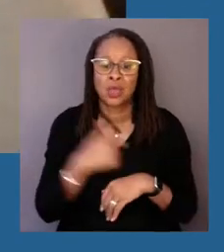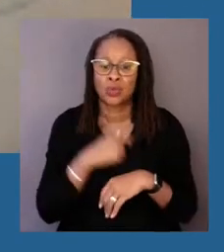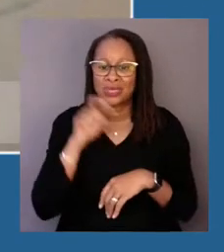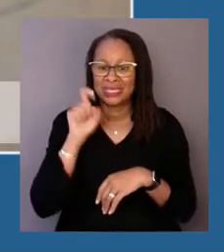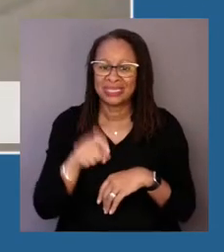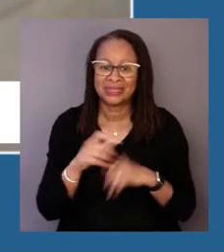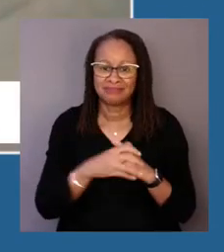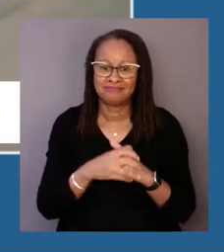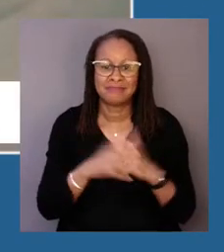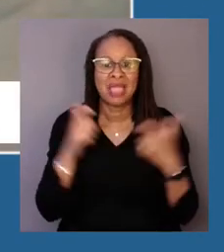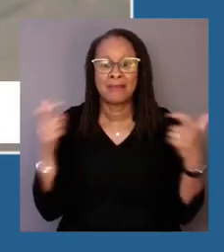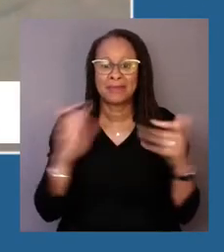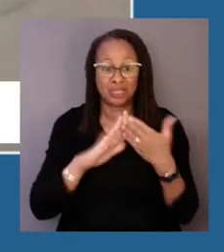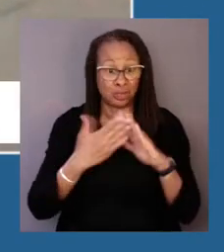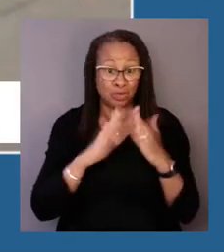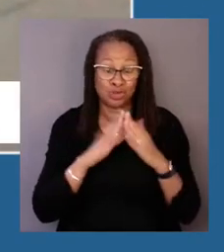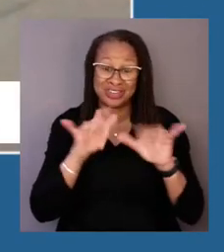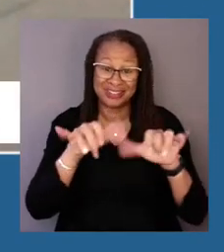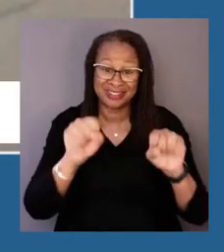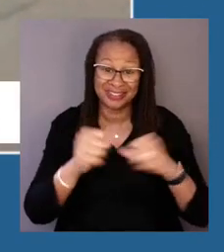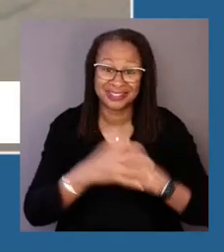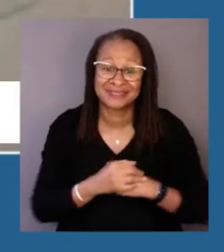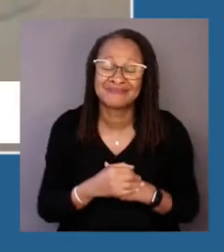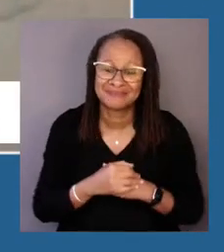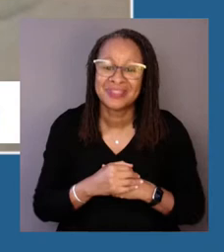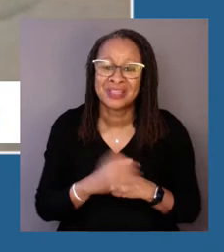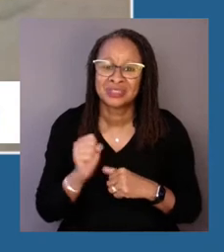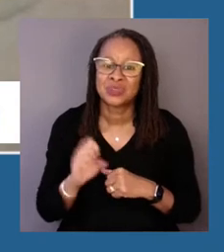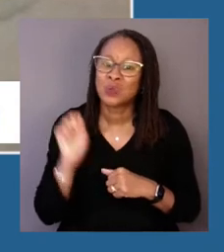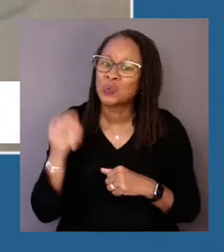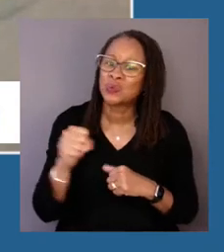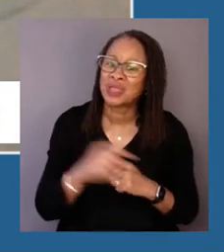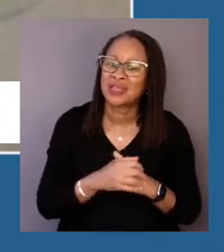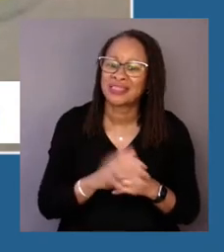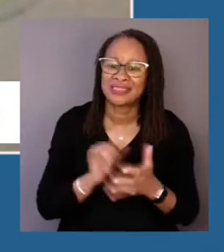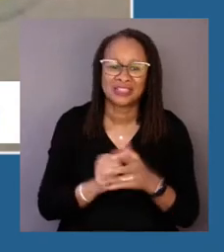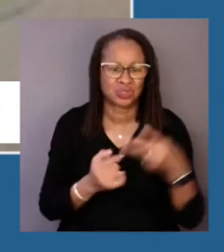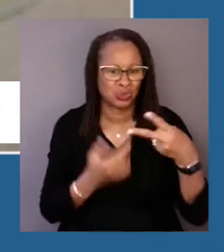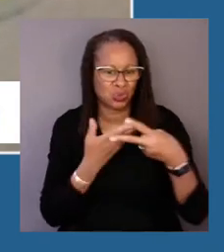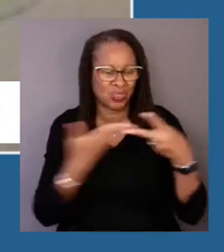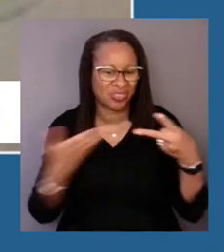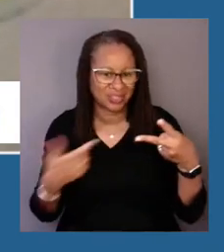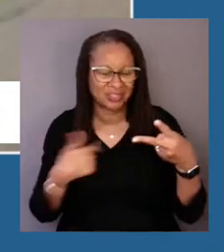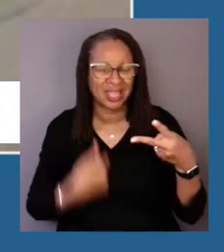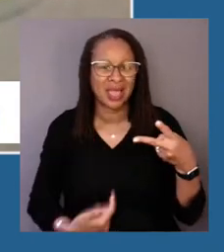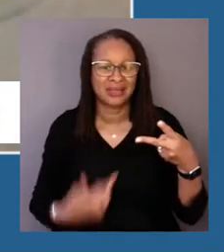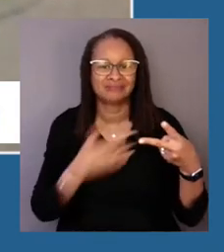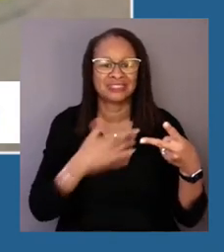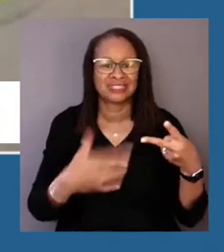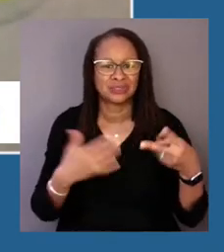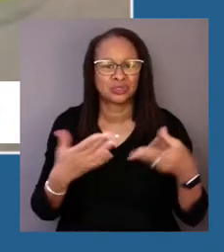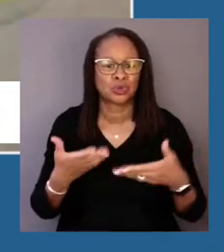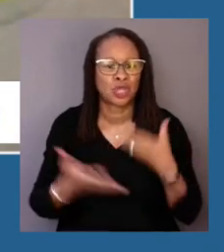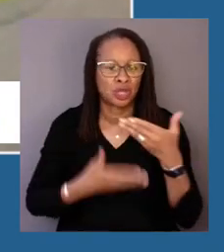We need a big community. So yeah, I think those are the two things that I would encourage people to